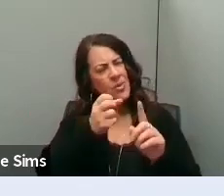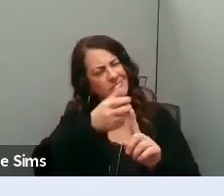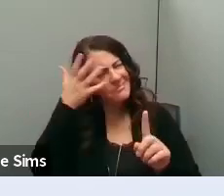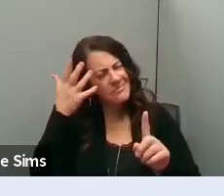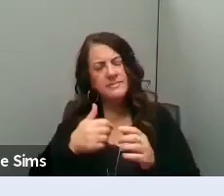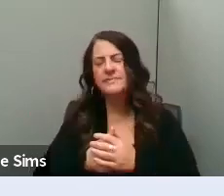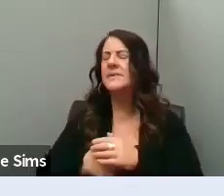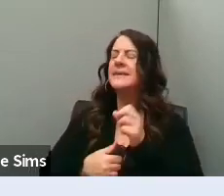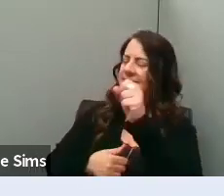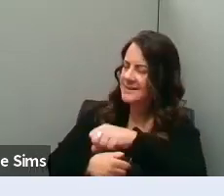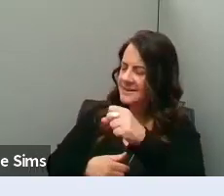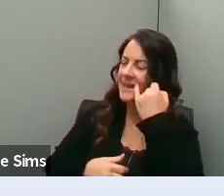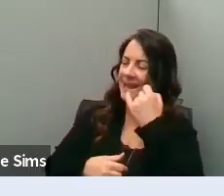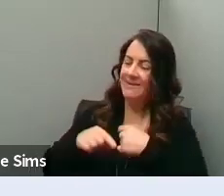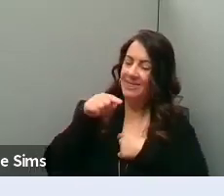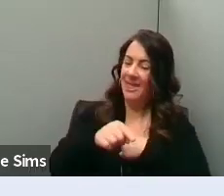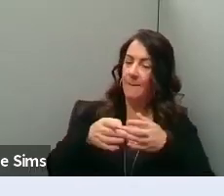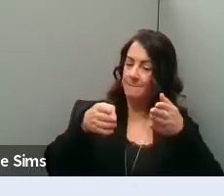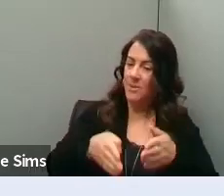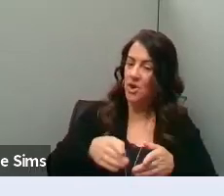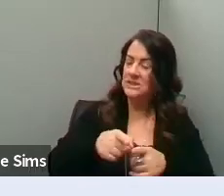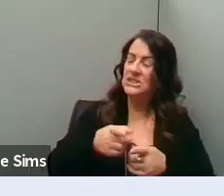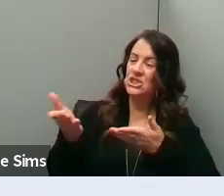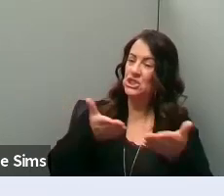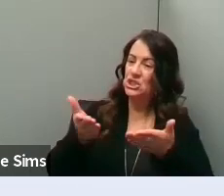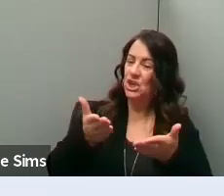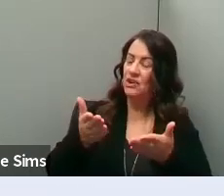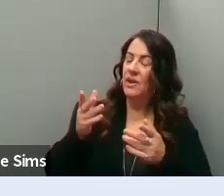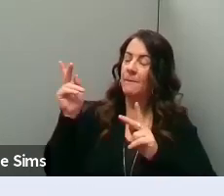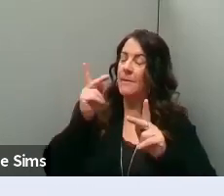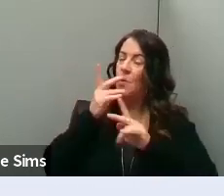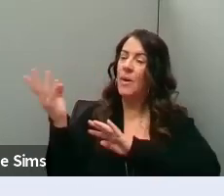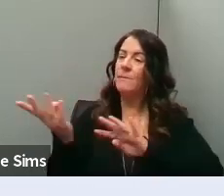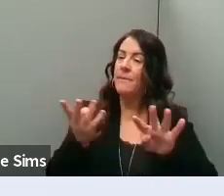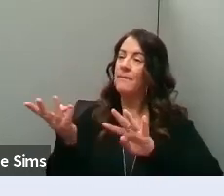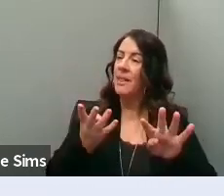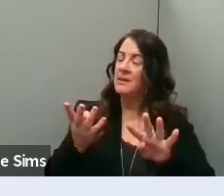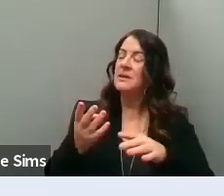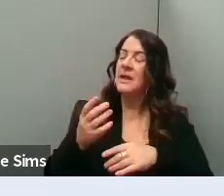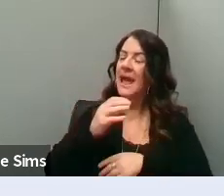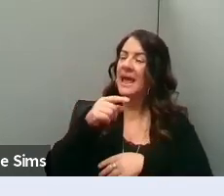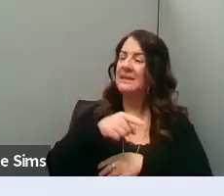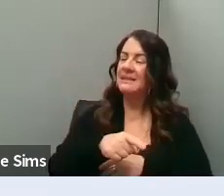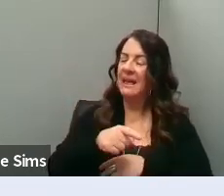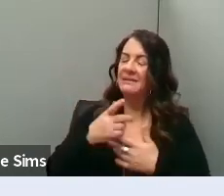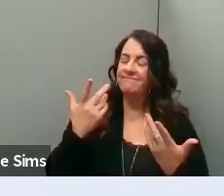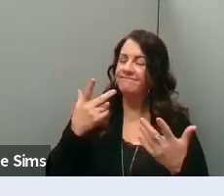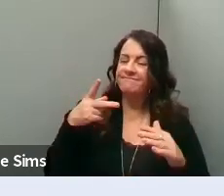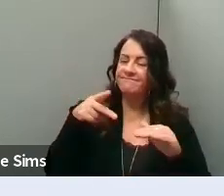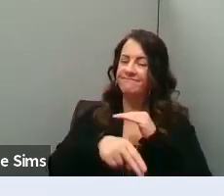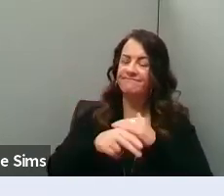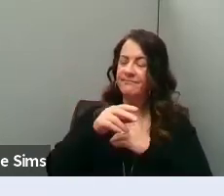worker serving the public, and their hours were cut when they were asked to work from home due to an existing health condition.